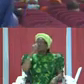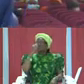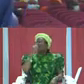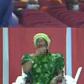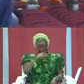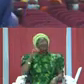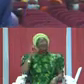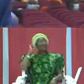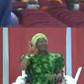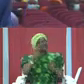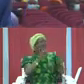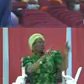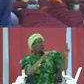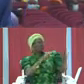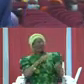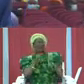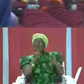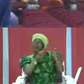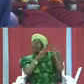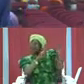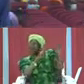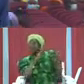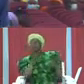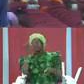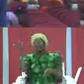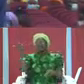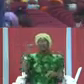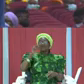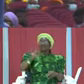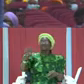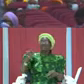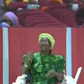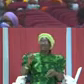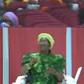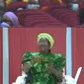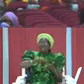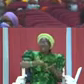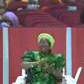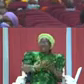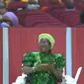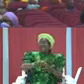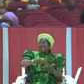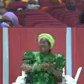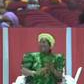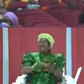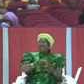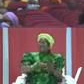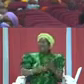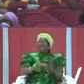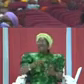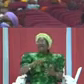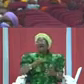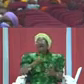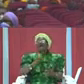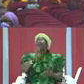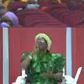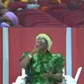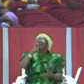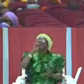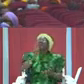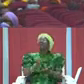And he looked, and behold, there was a cake baking on the coals, and a cruse of water at his